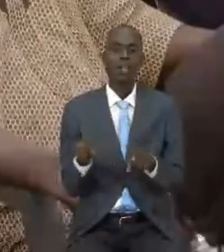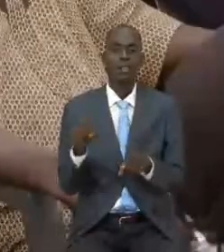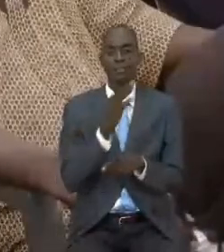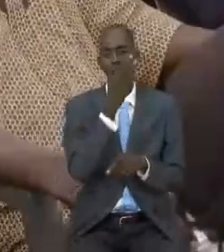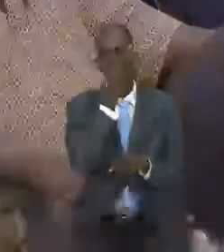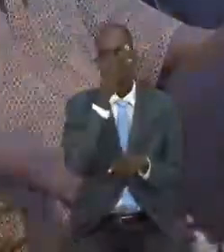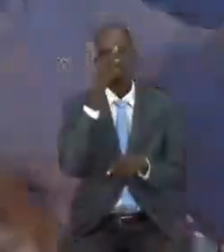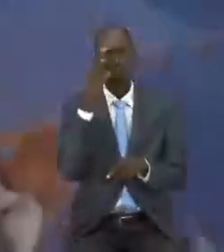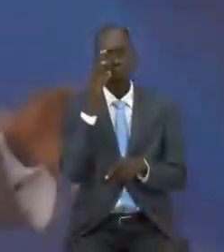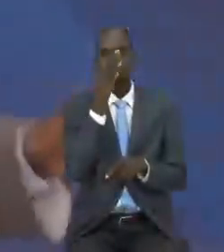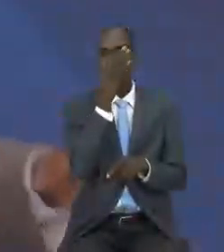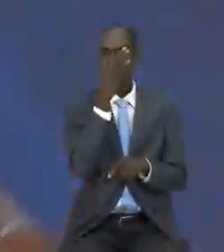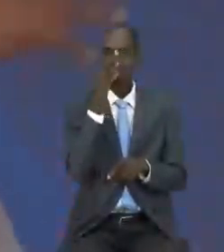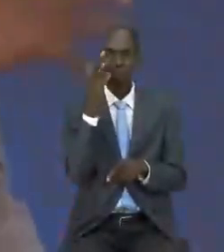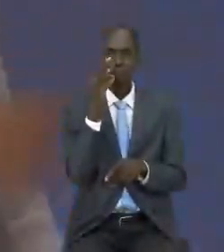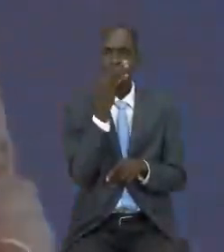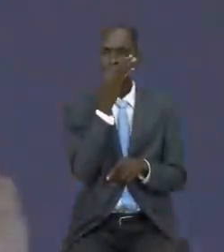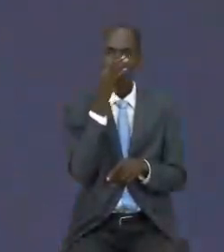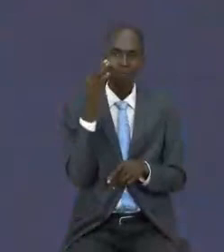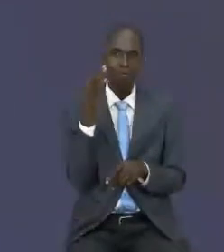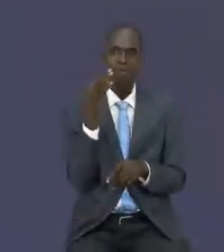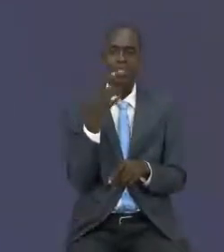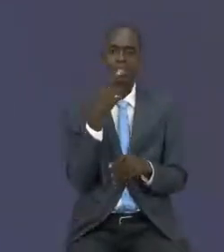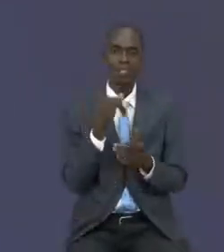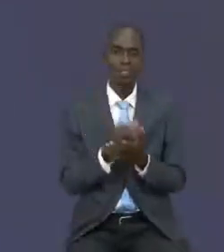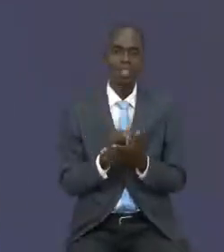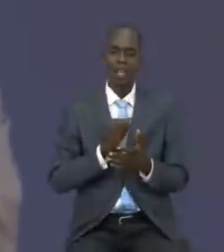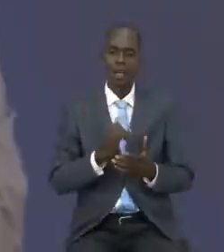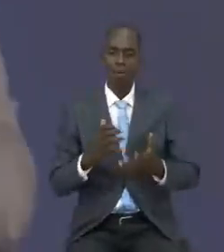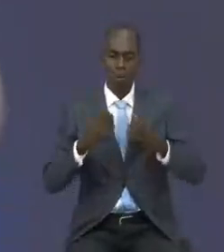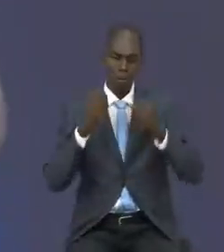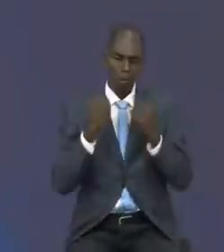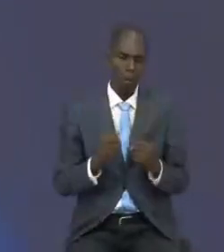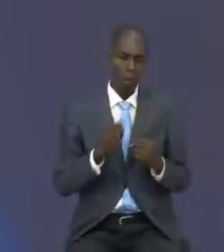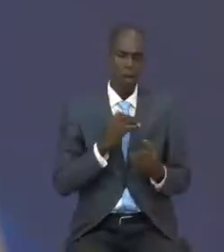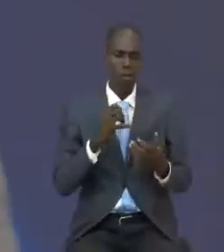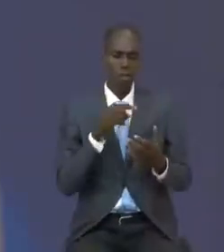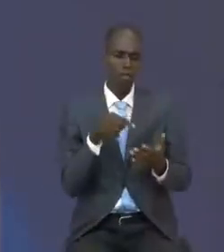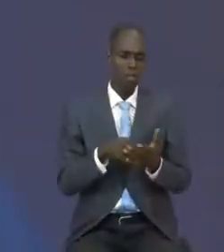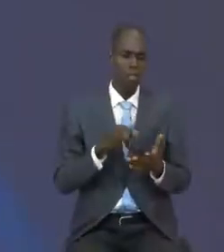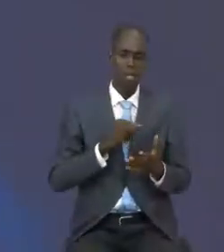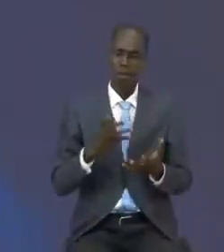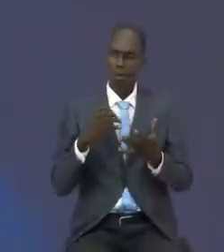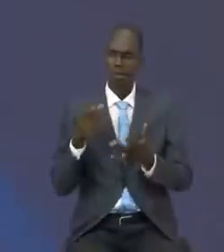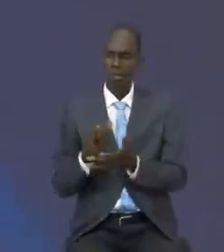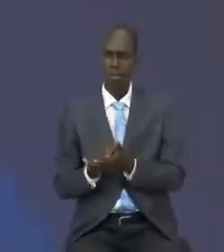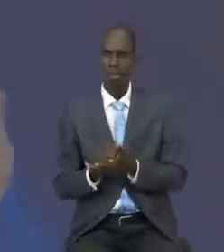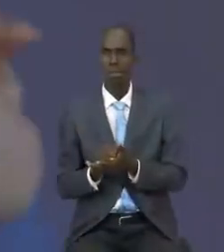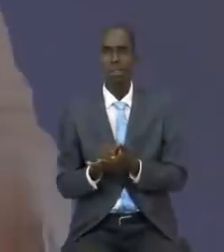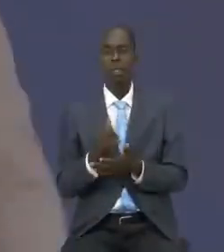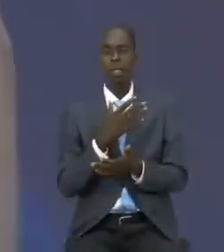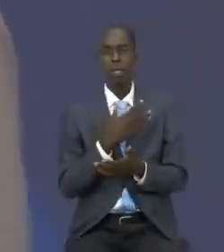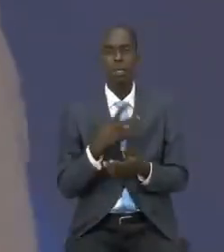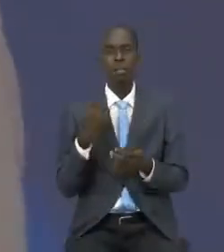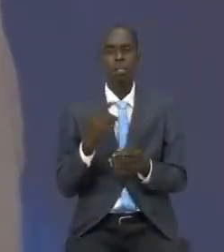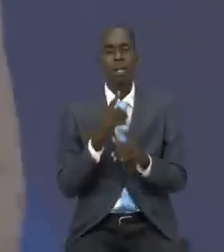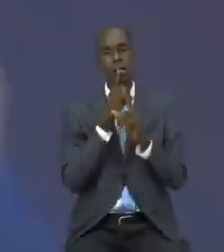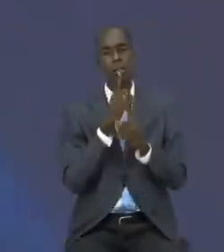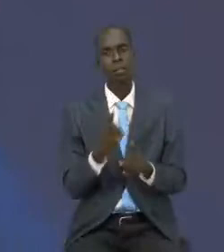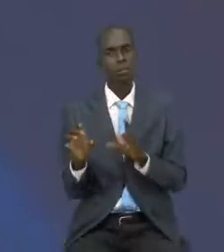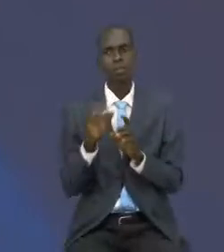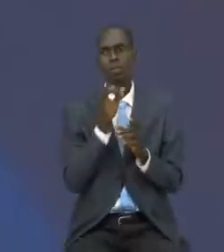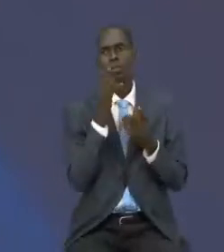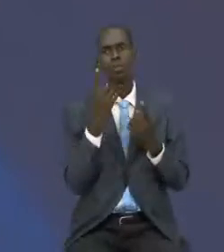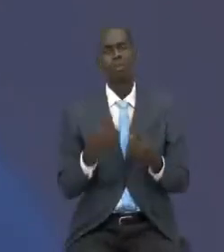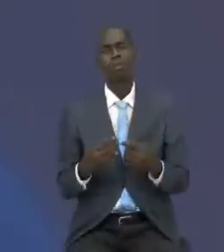fast, and they say, I want power, I want this, I want this, and the answer does not come. Oh,